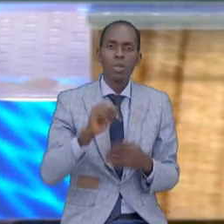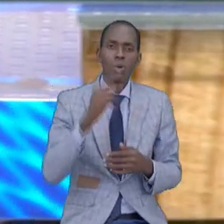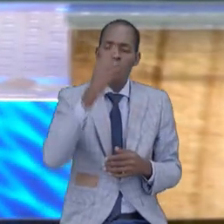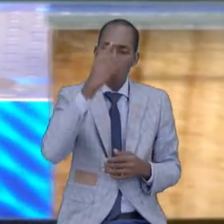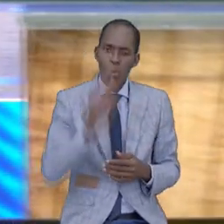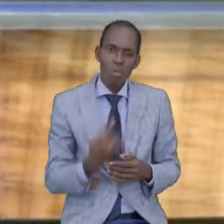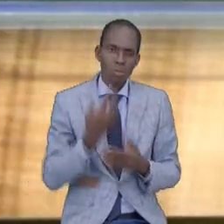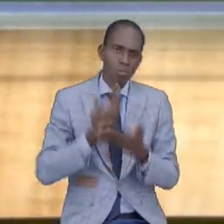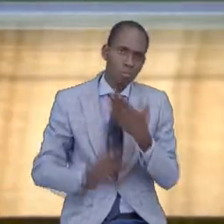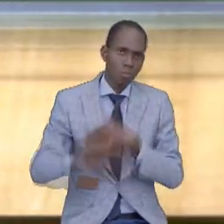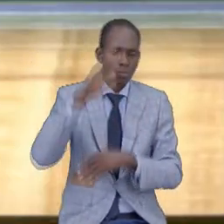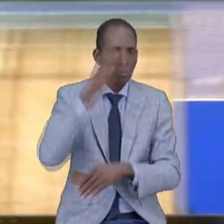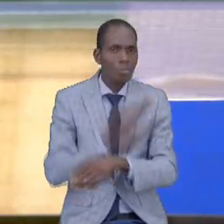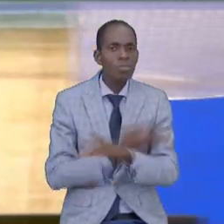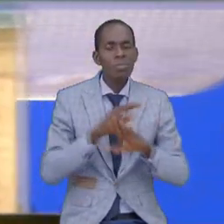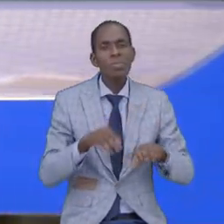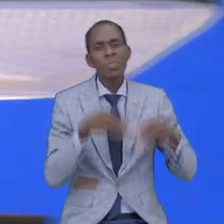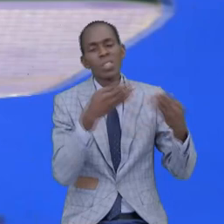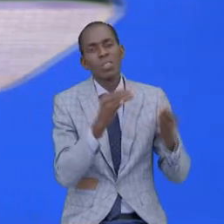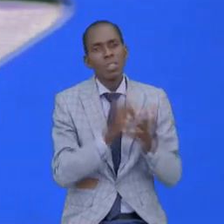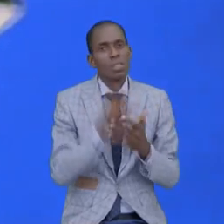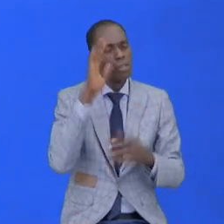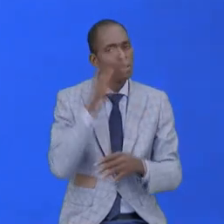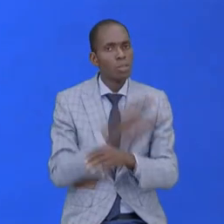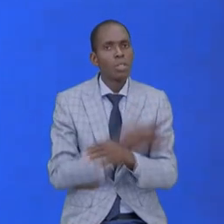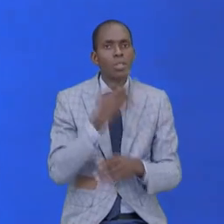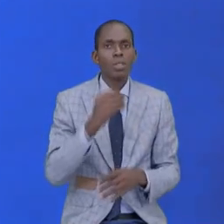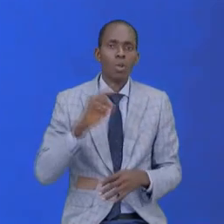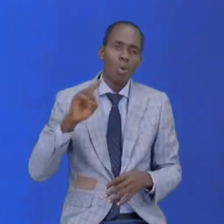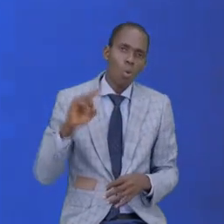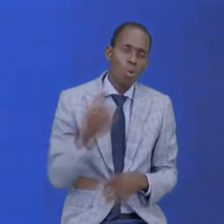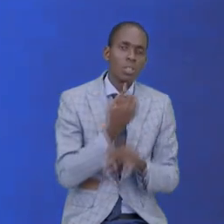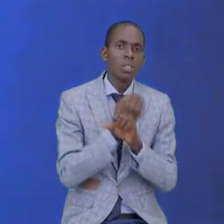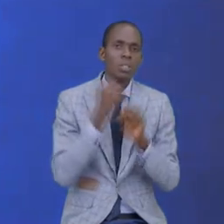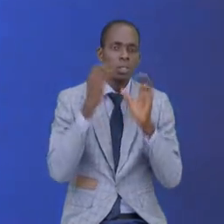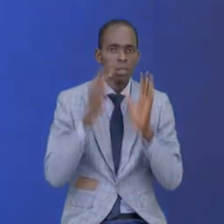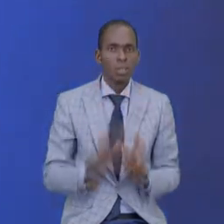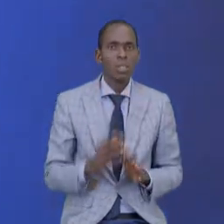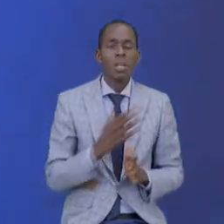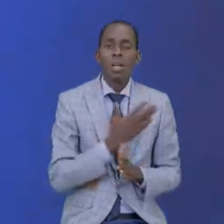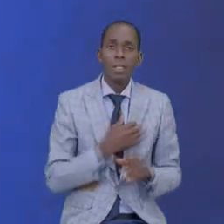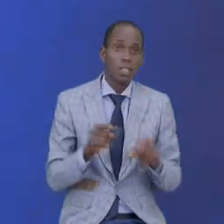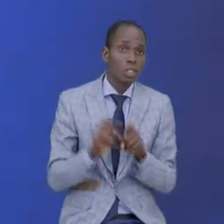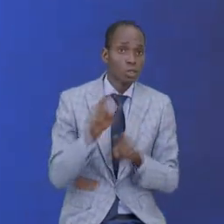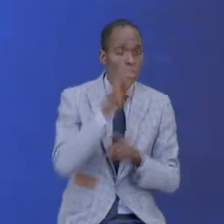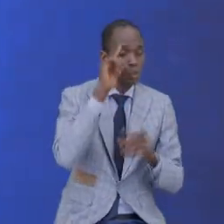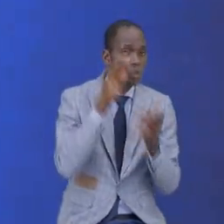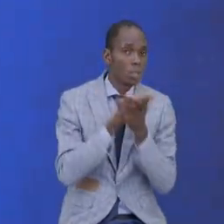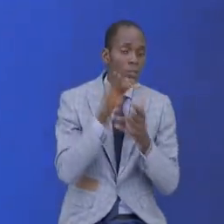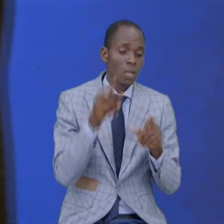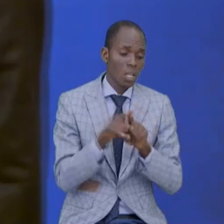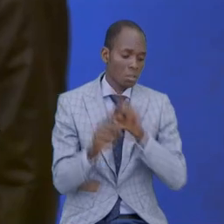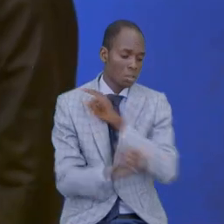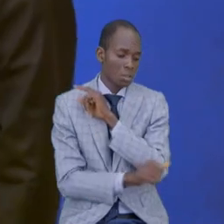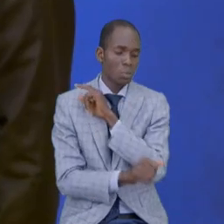to him. That is the only savior. And as you believe, like Abraham